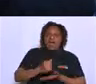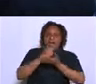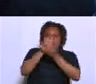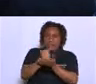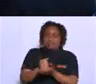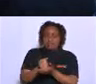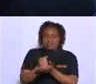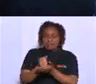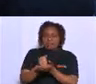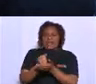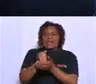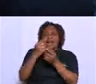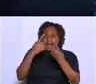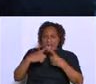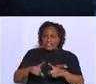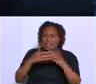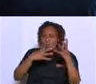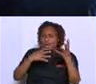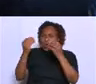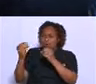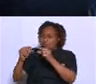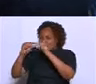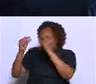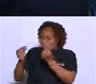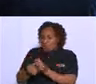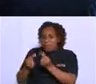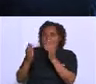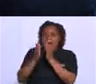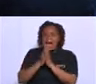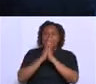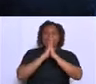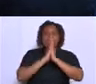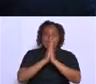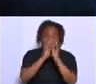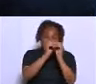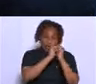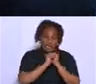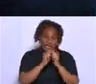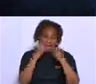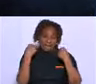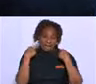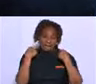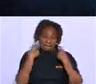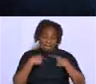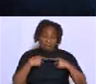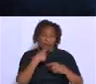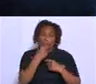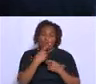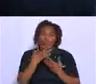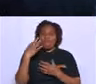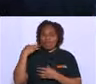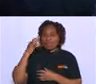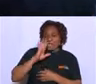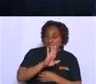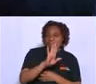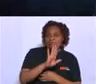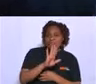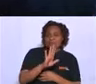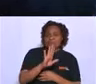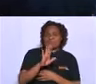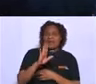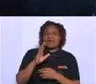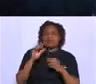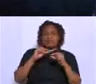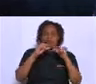the group and pray with as many people as you can. Naomba muweze kuomba pamoja na hao waliojitoa, wachungaji mlioko hapa. Unaweza